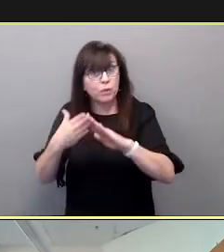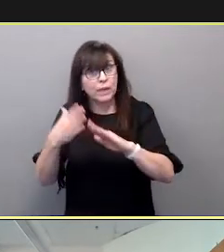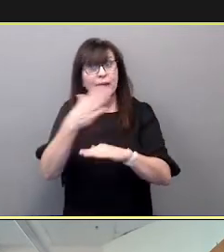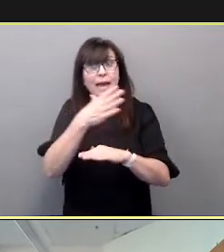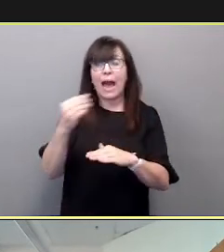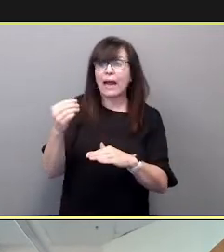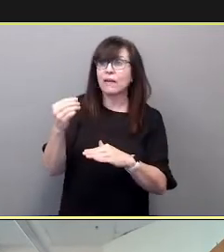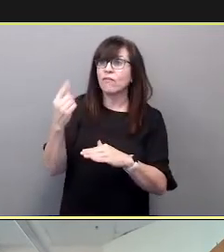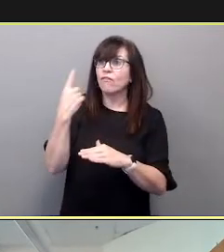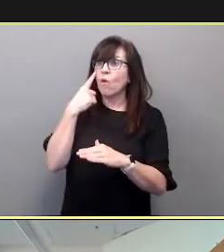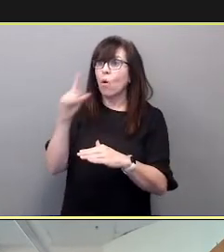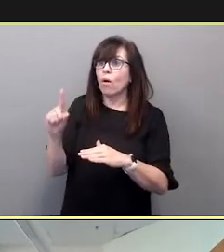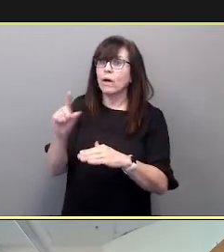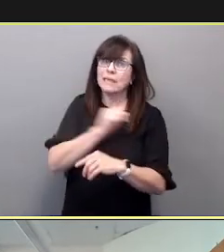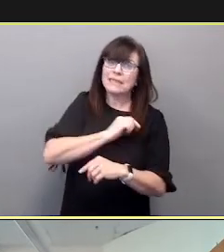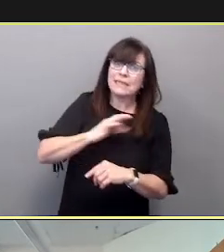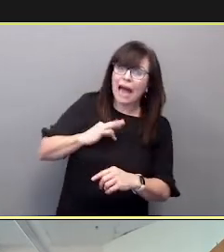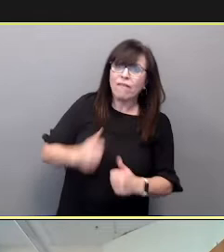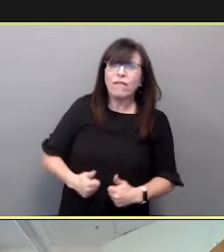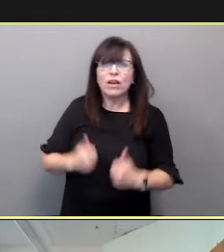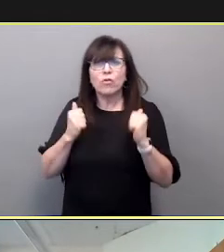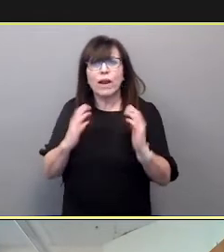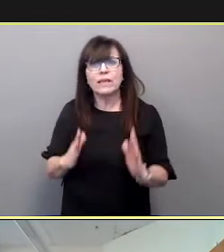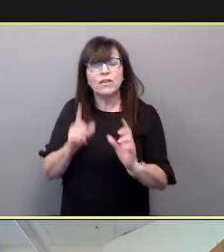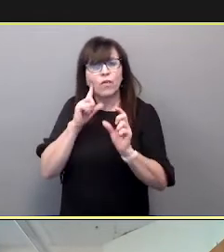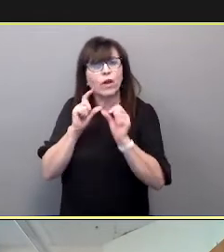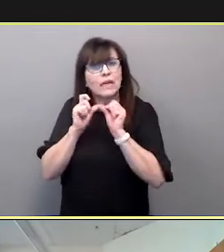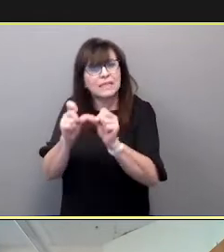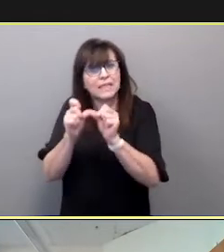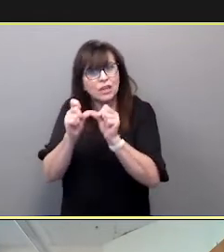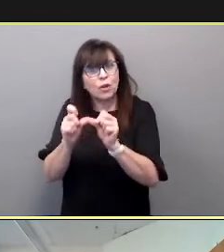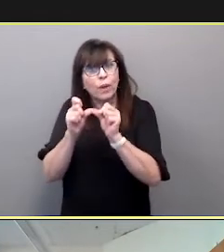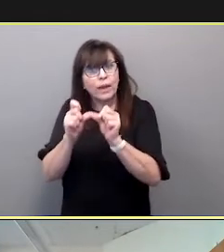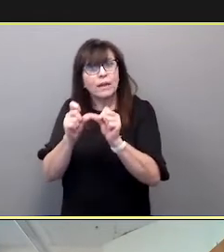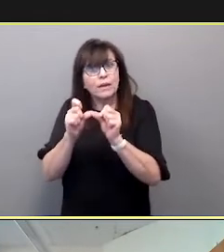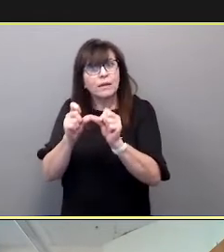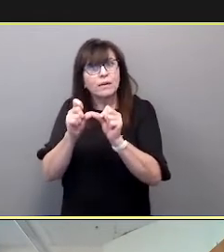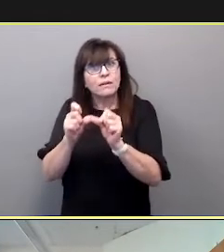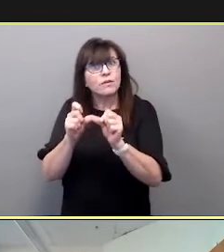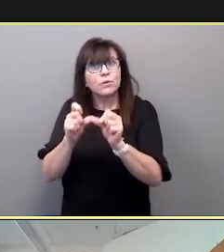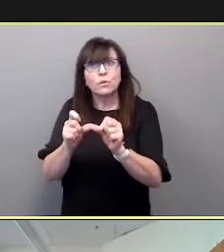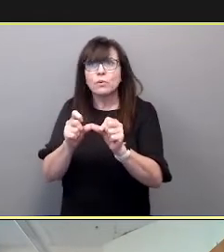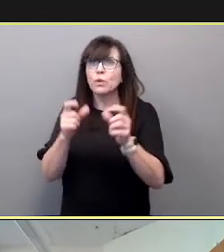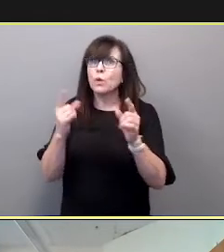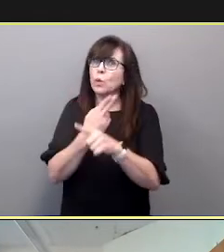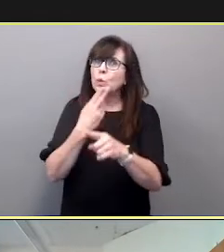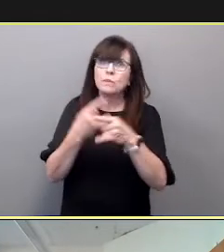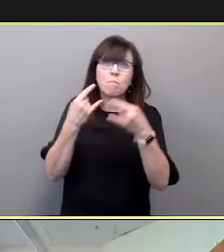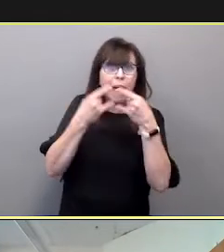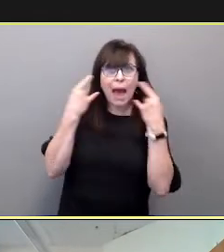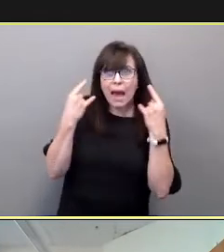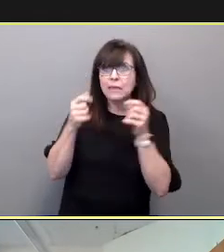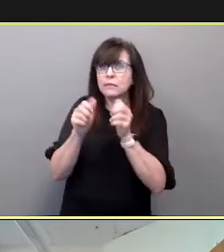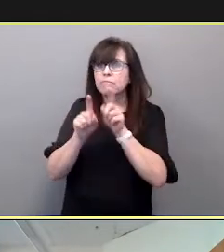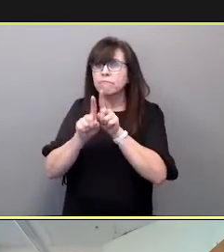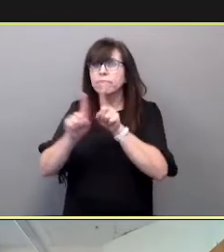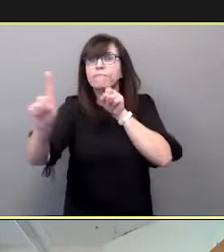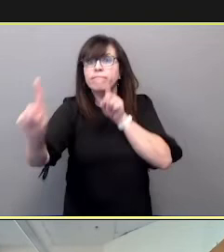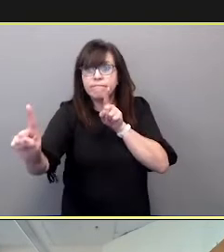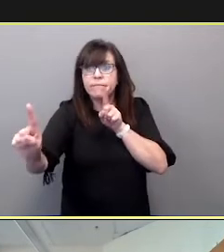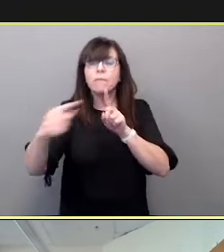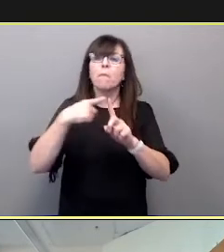to the staff and residents for continuing to wear masks, social distance, and of course